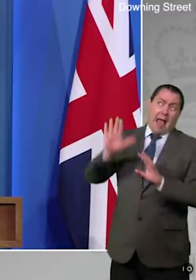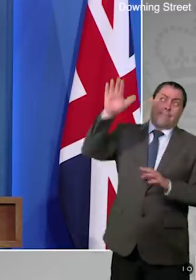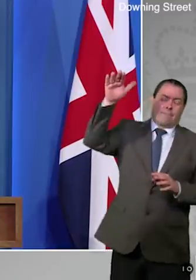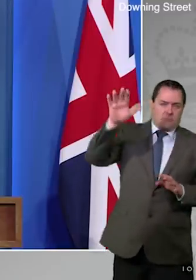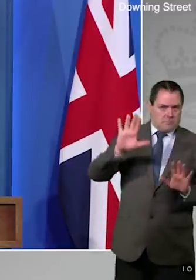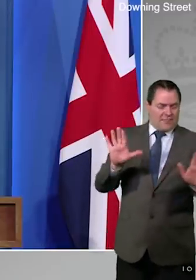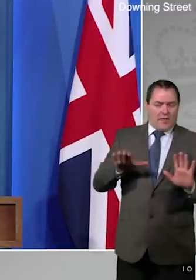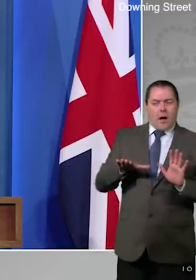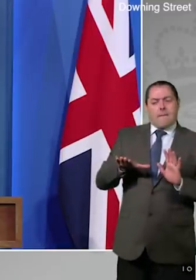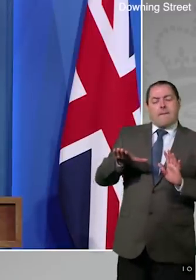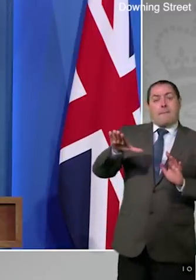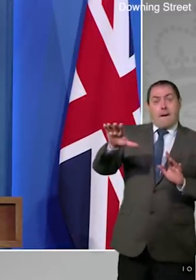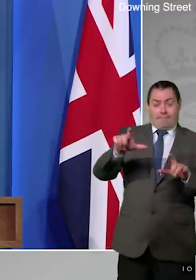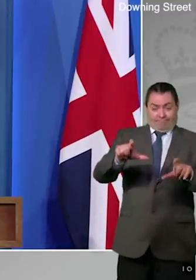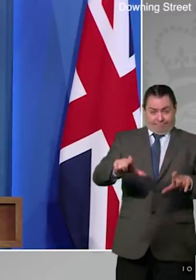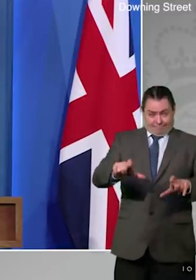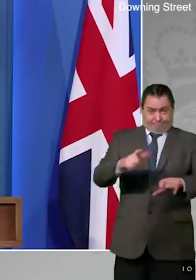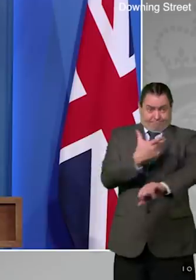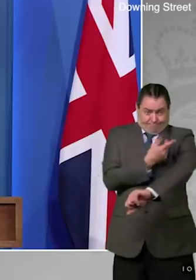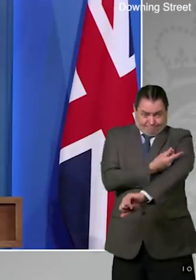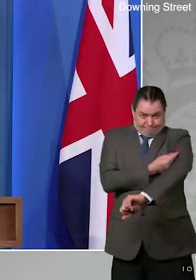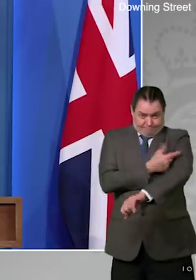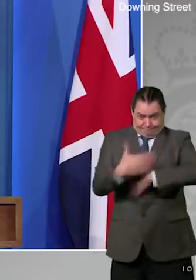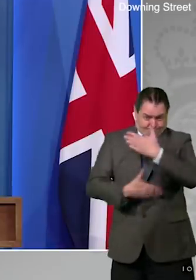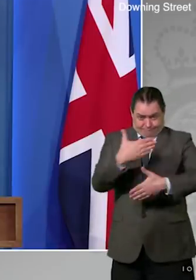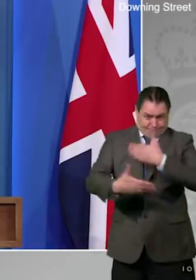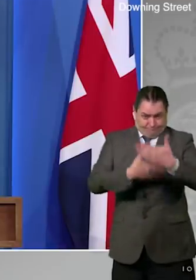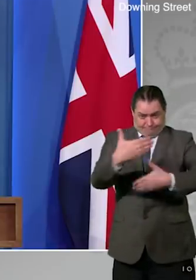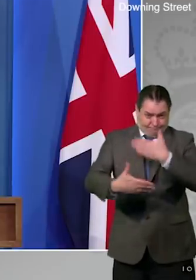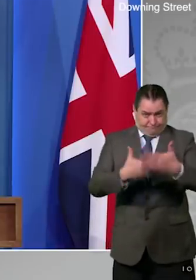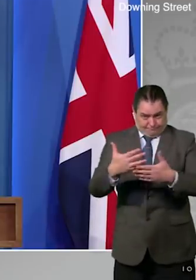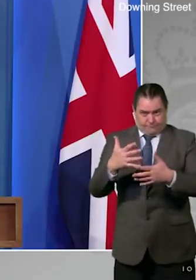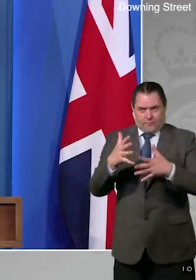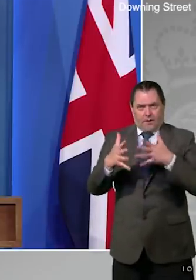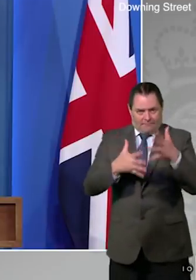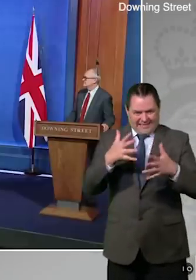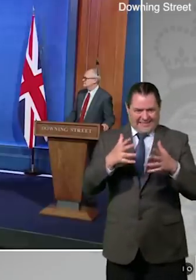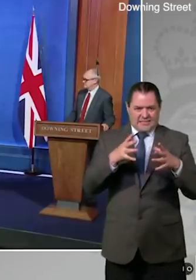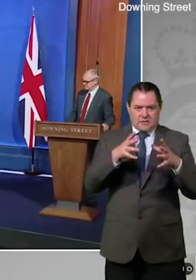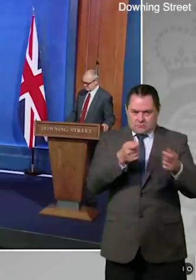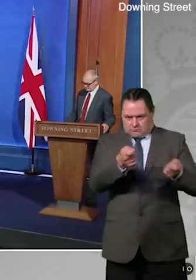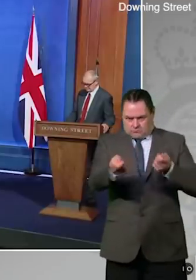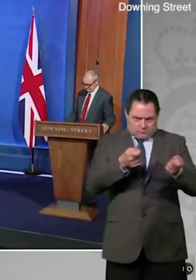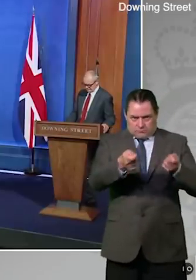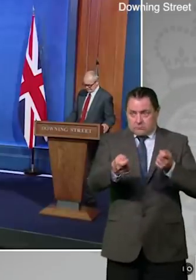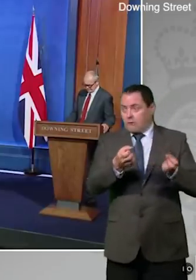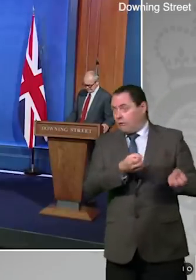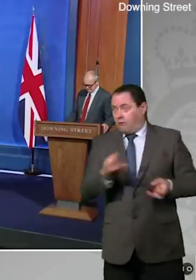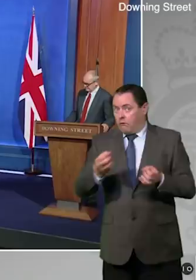terms of pressure on the NHS and all the knock-on effects of that, and direct deaths from COVID. Thank you very much.